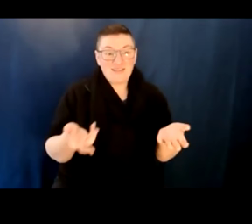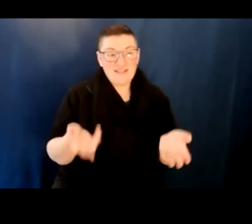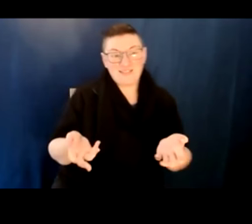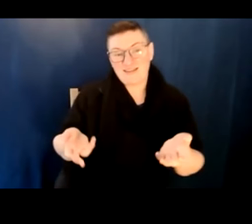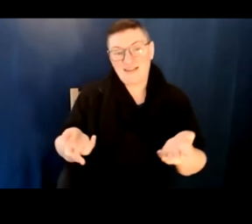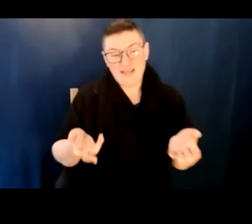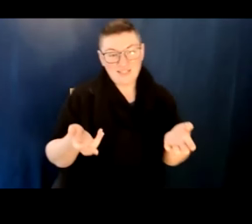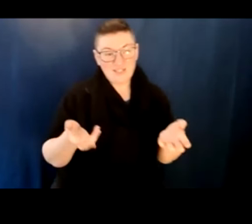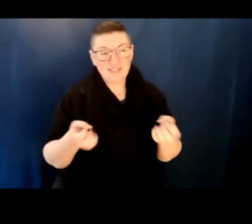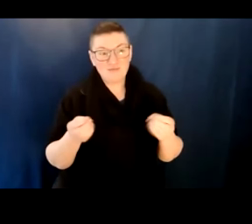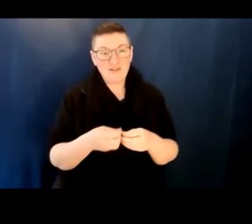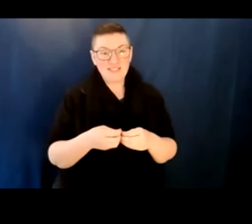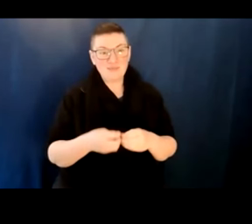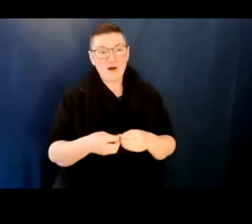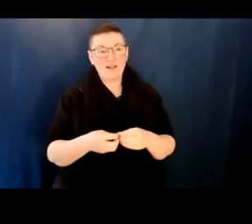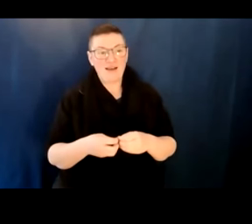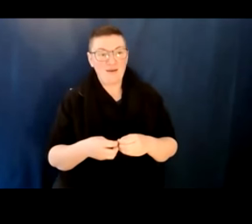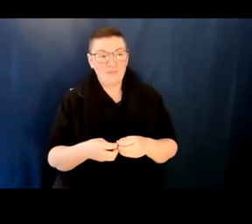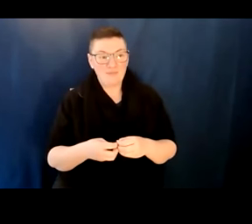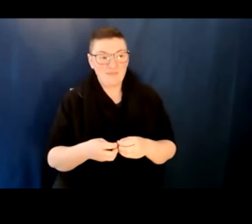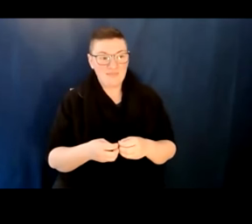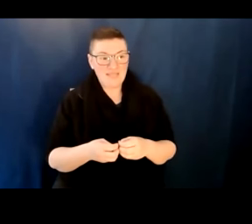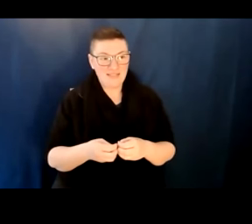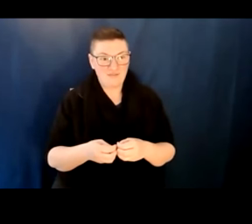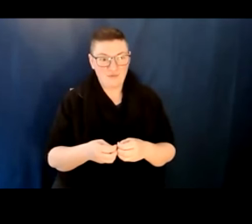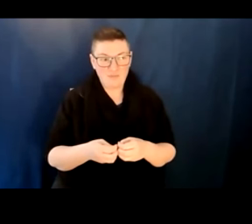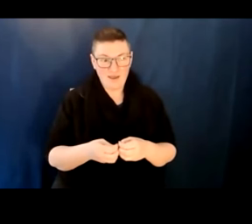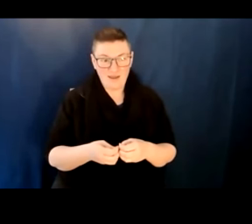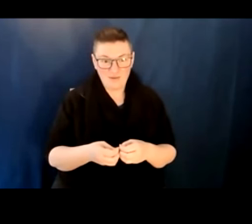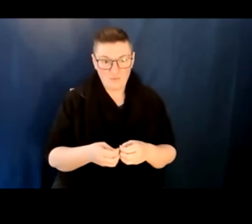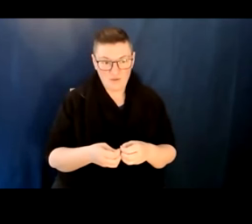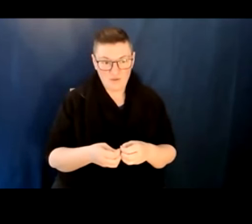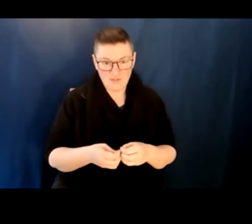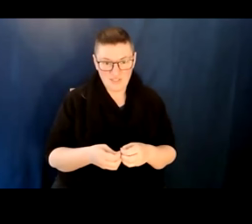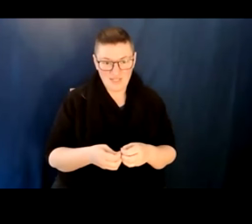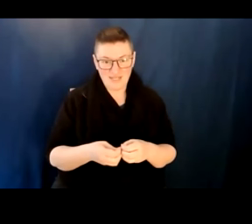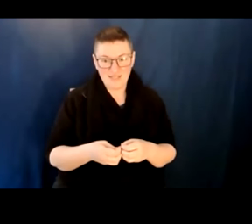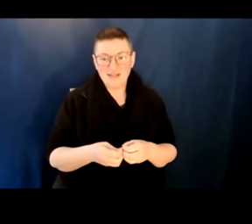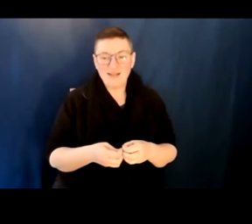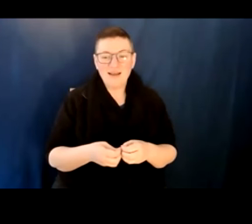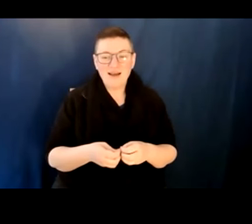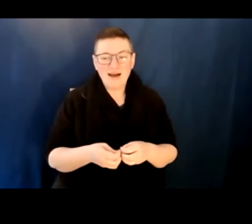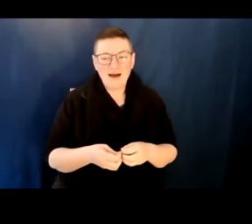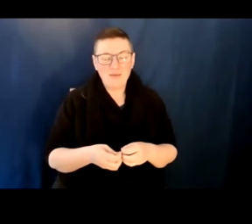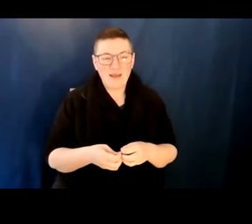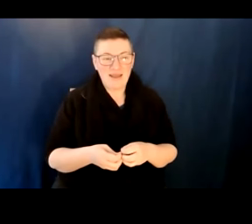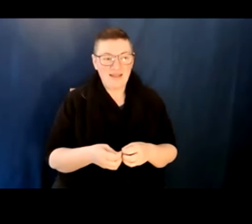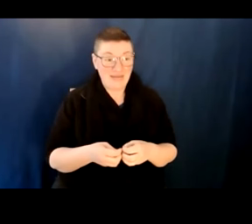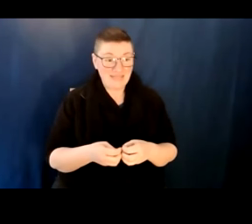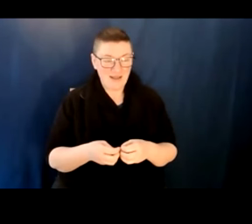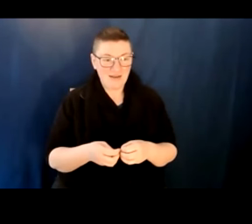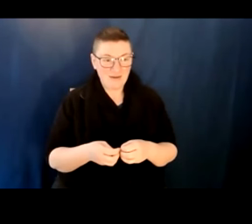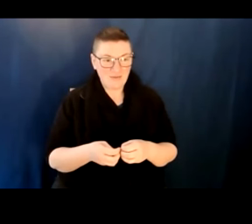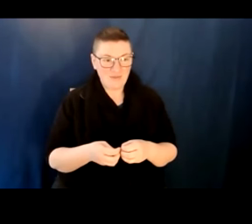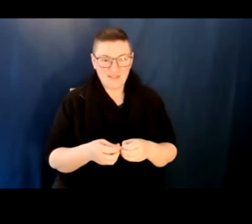that's anyway, that's just a very small taste of the research that I did. And